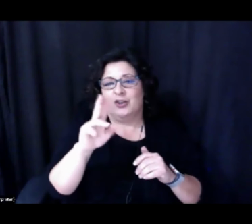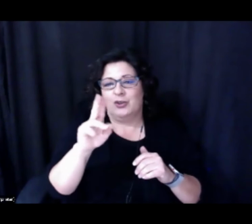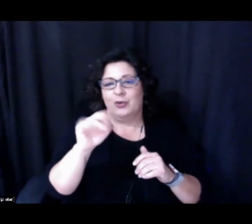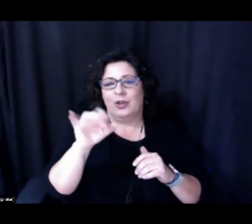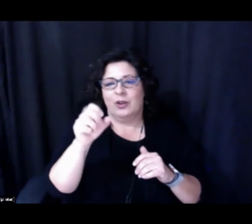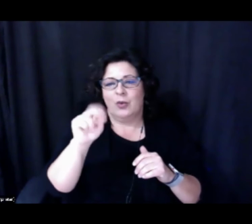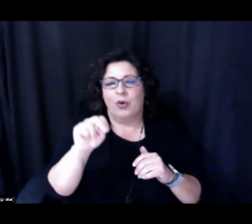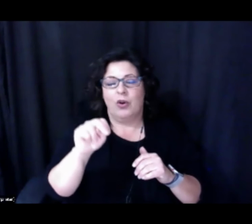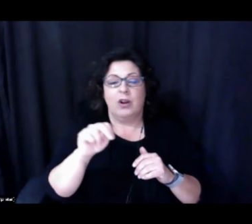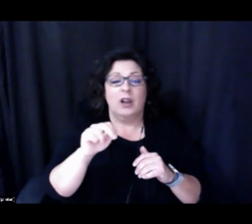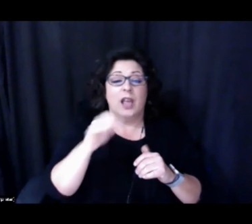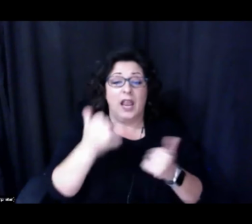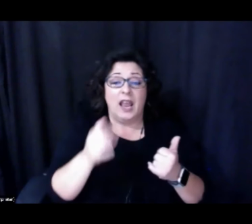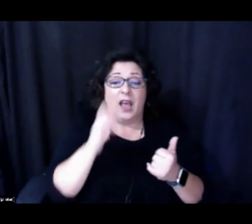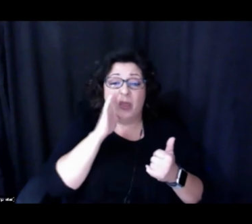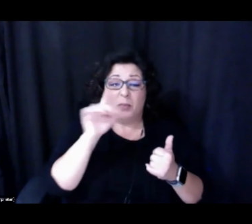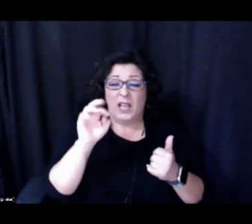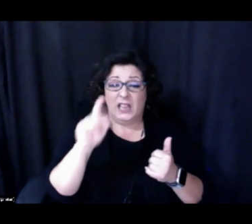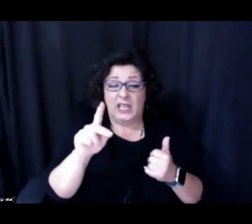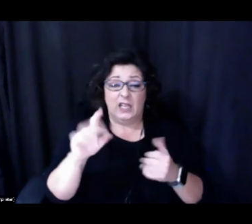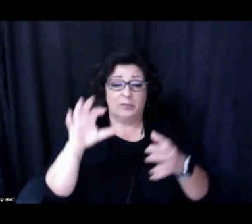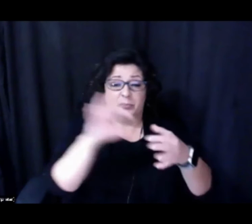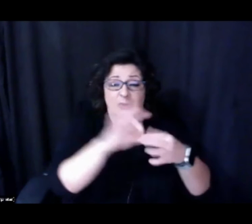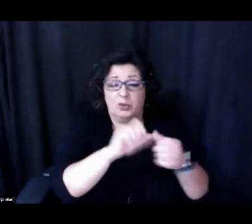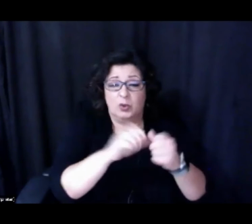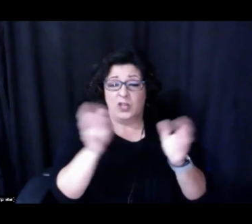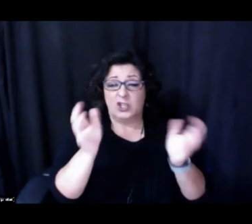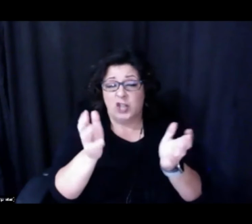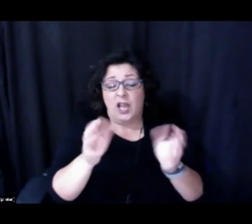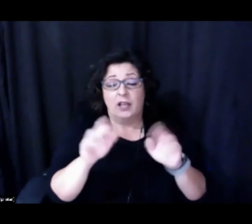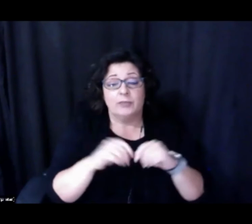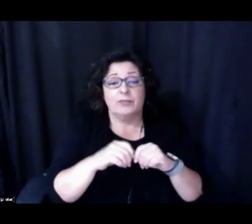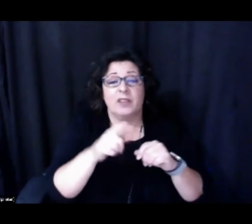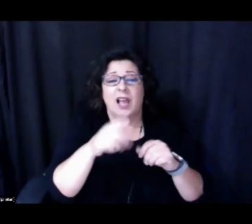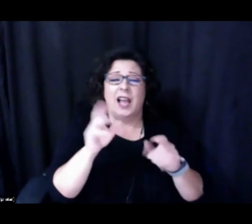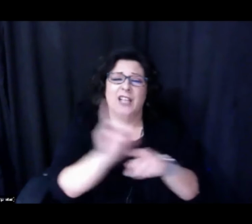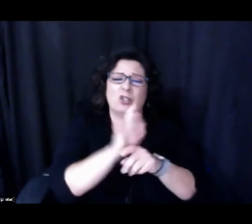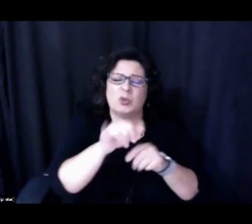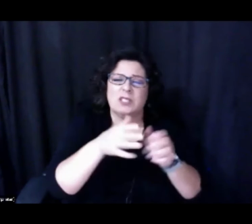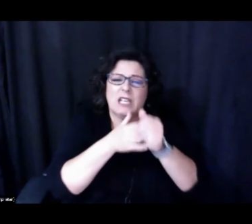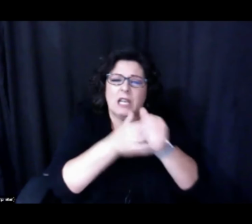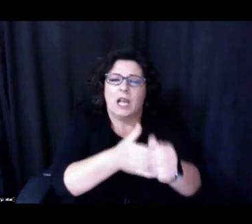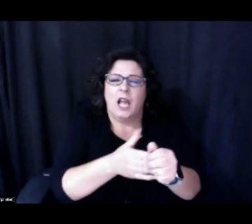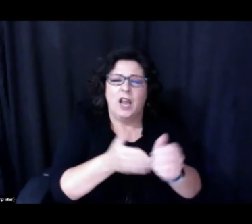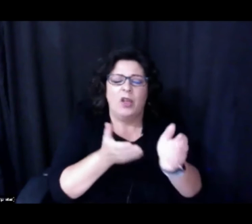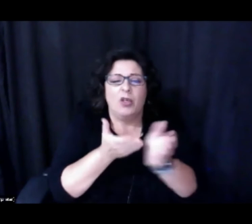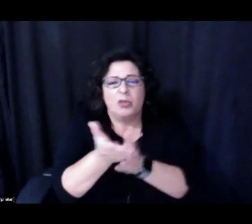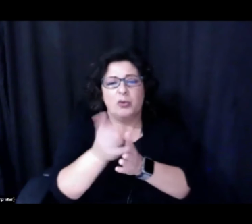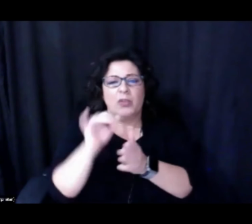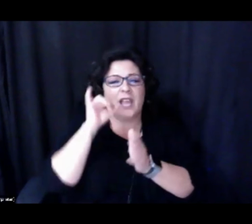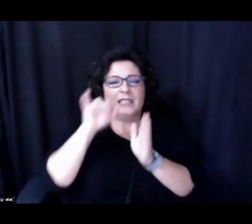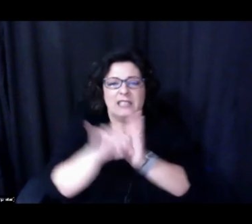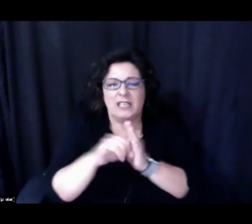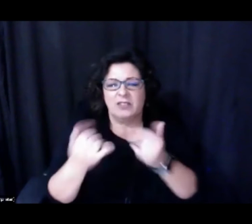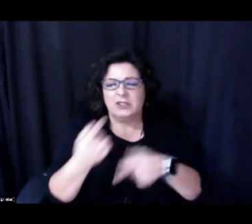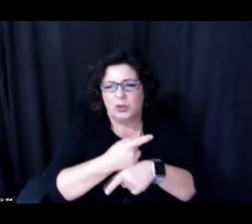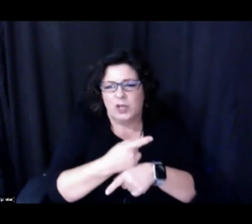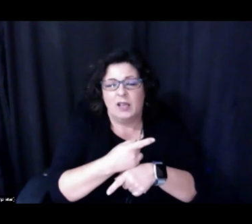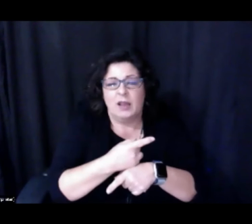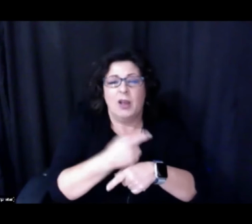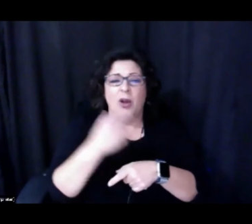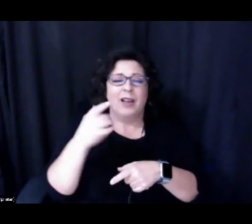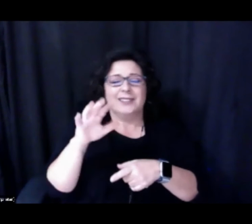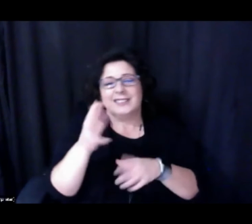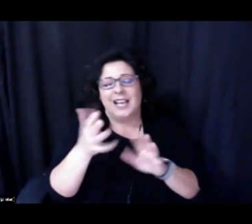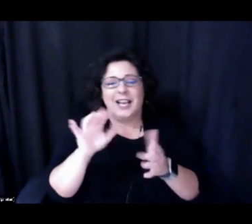going to put a link to it in the chat. And I like to use this as a guide as we go through these identities today, because it's kind